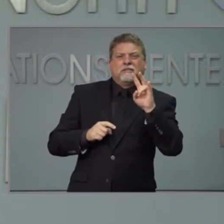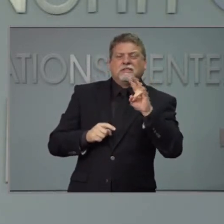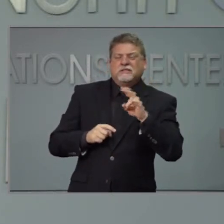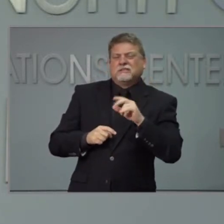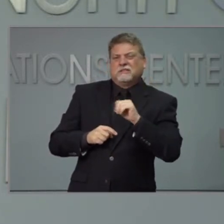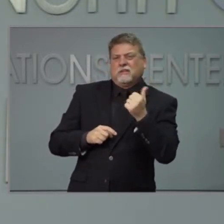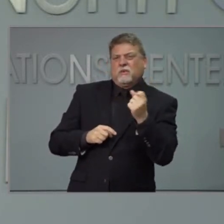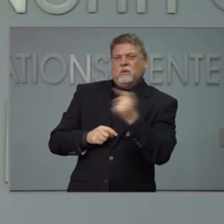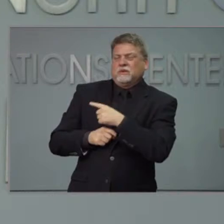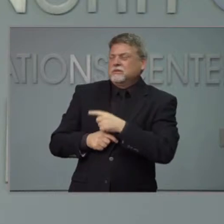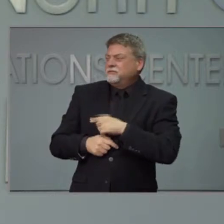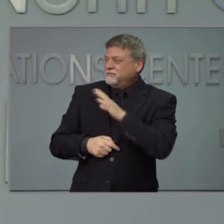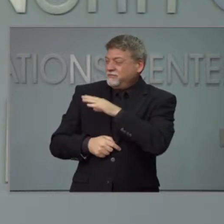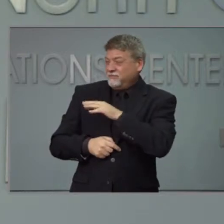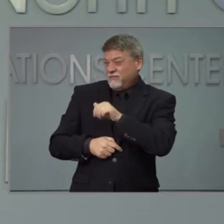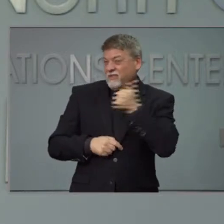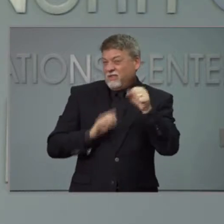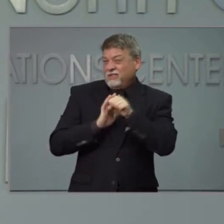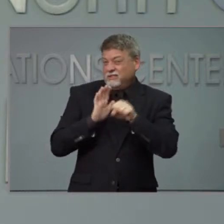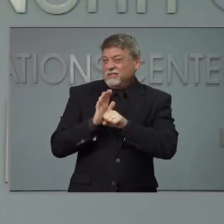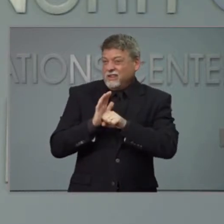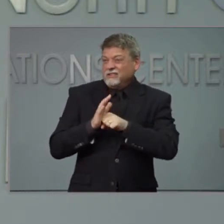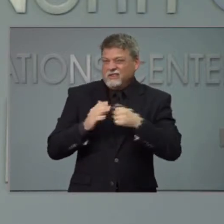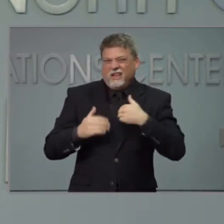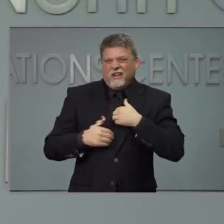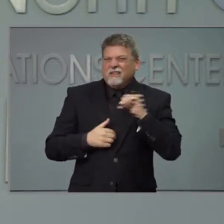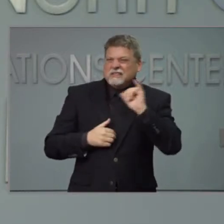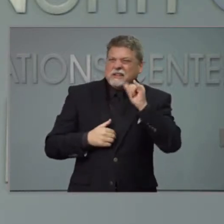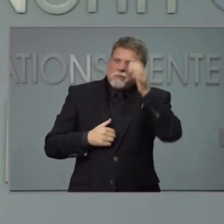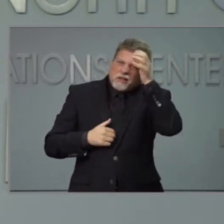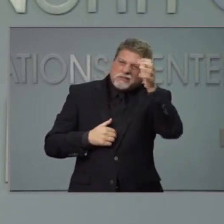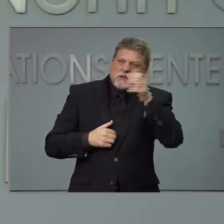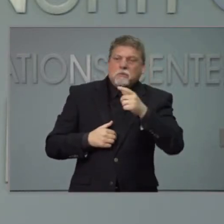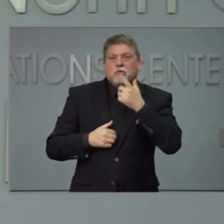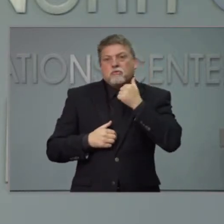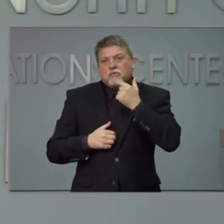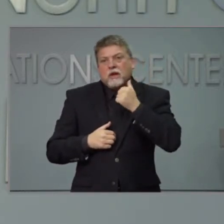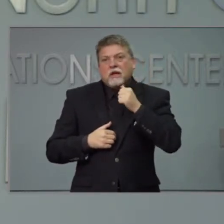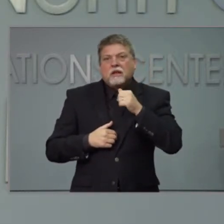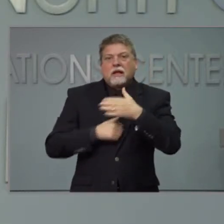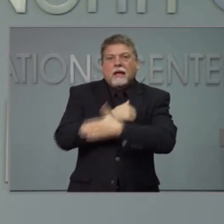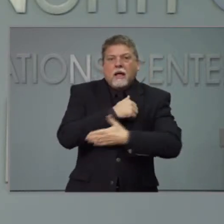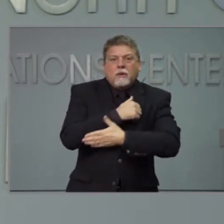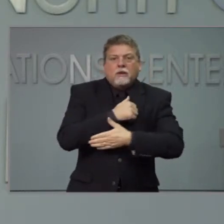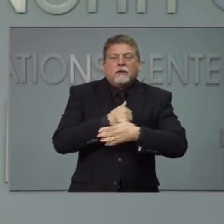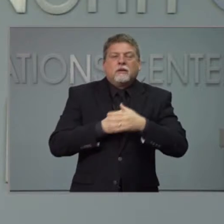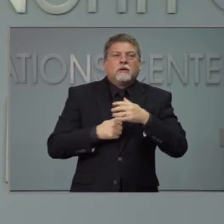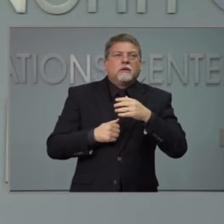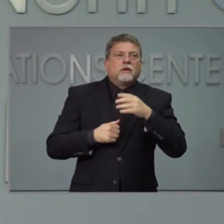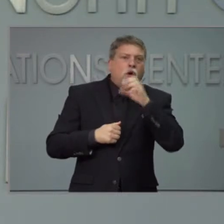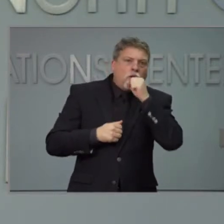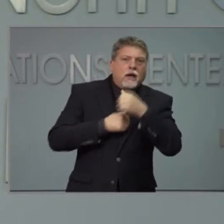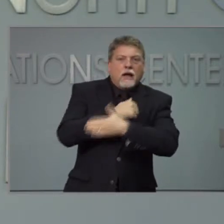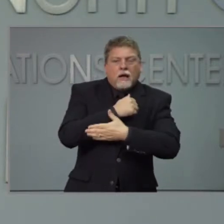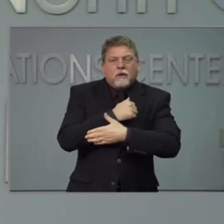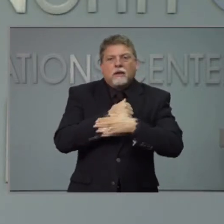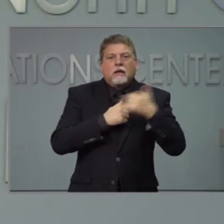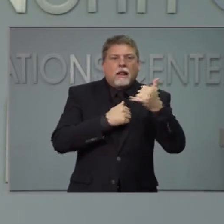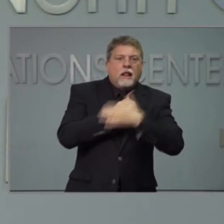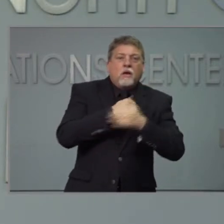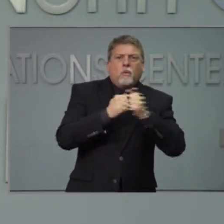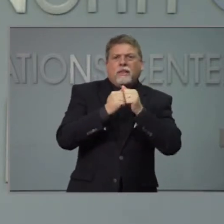they have implemented restrictions. For example, red counties could only open businesses at a certain capacity, and it would be different in orange or yellow